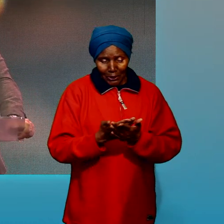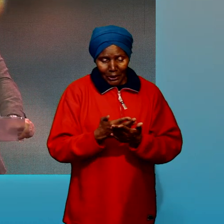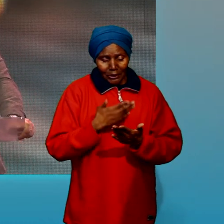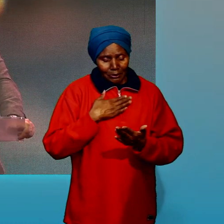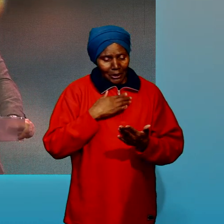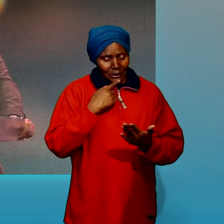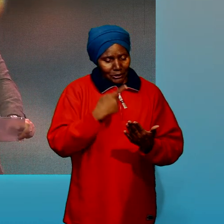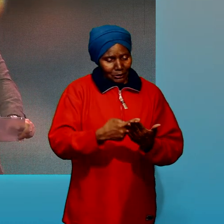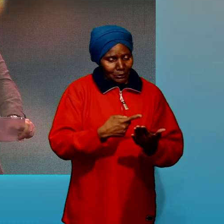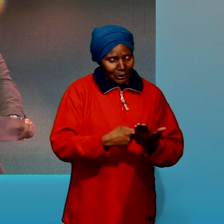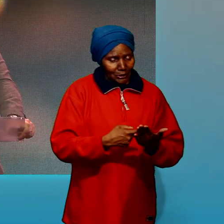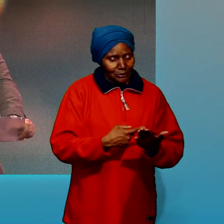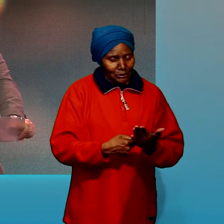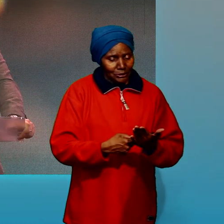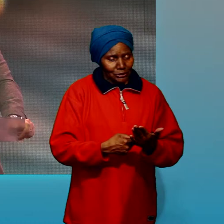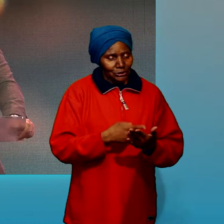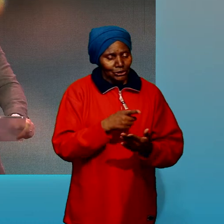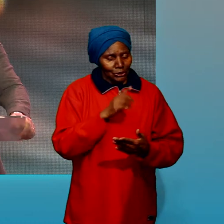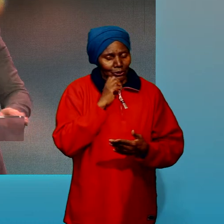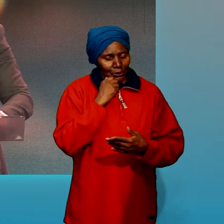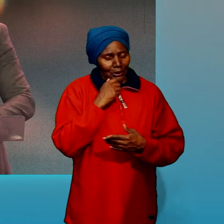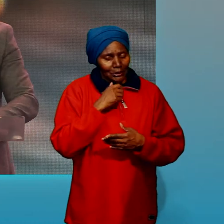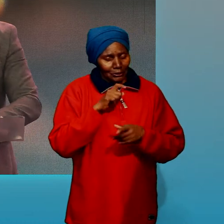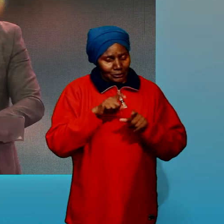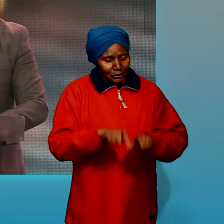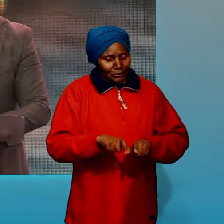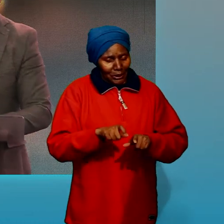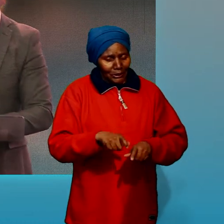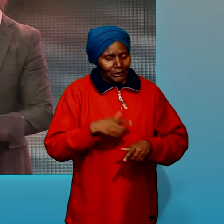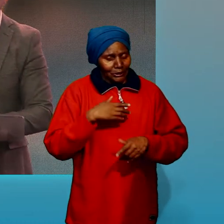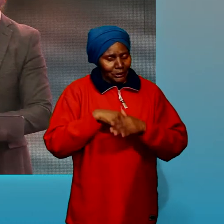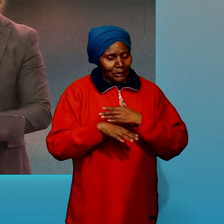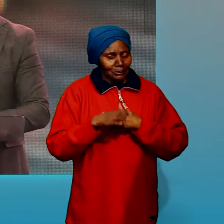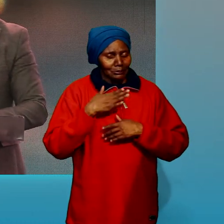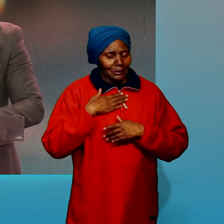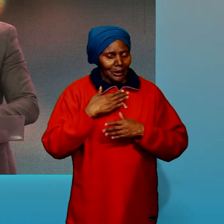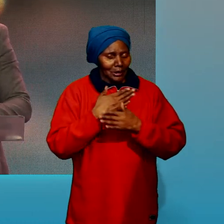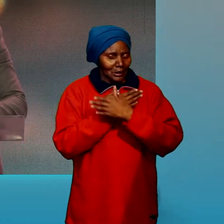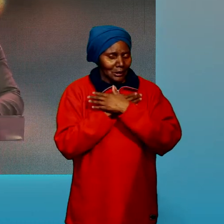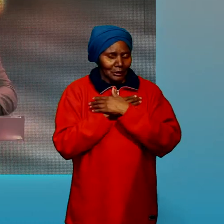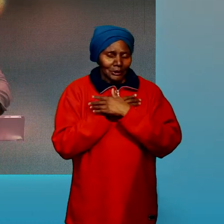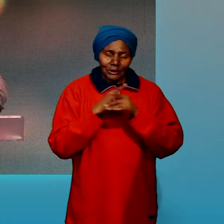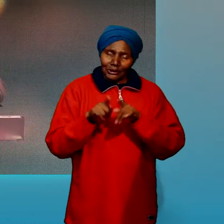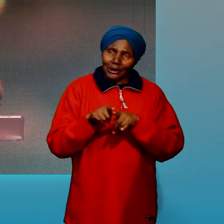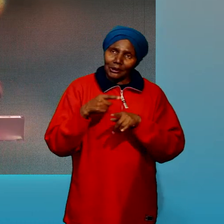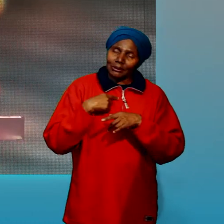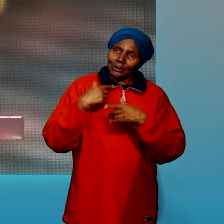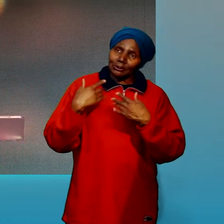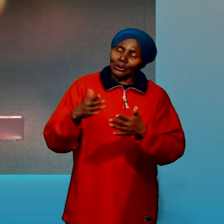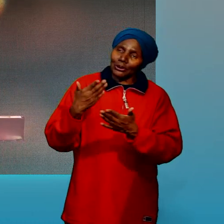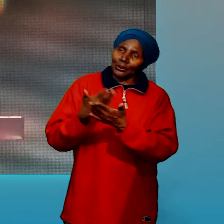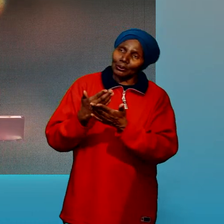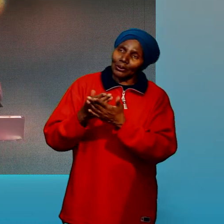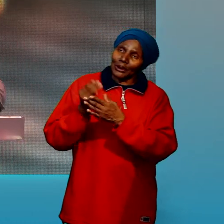will abide in my love, just as I have kept my Father's commandments and abide in His